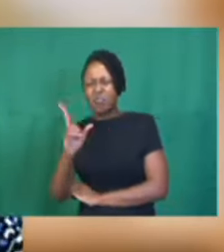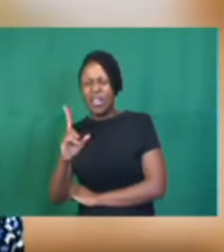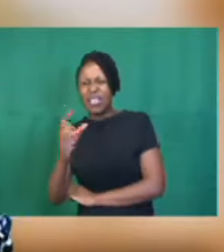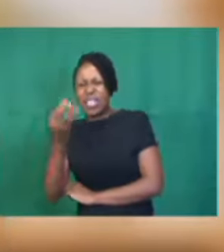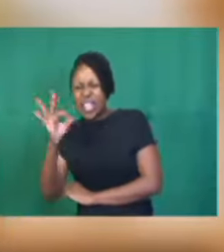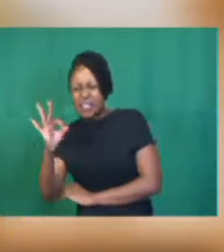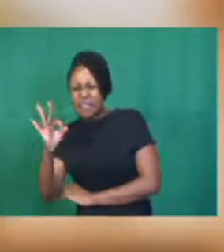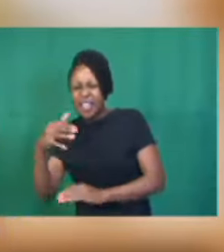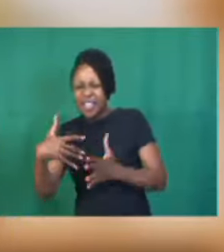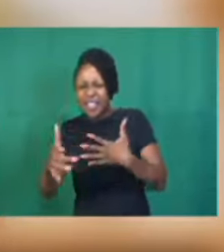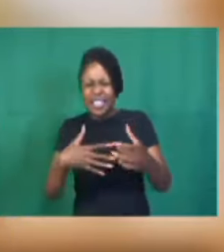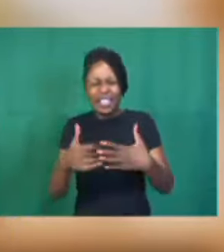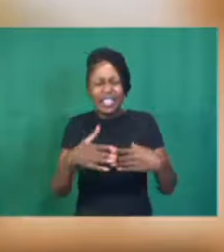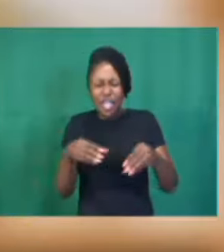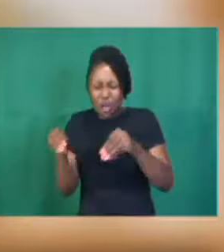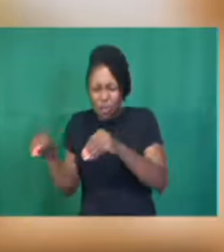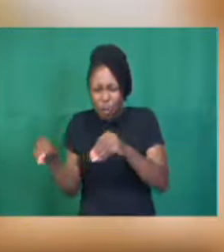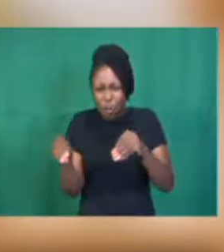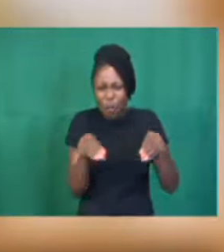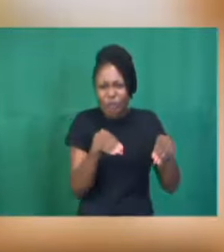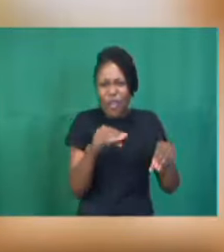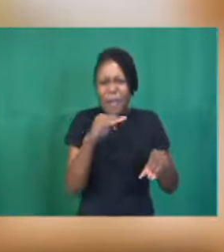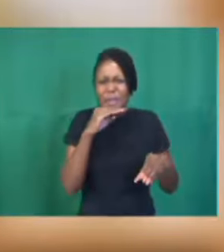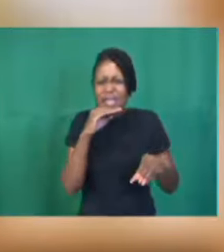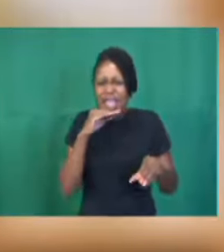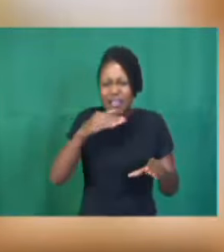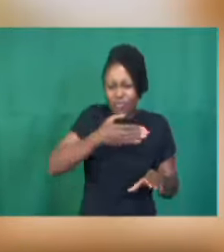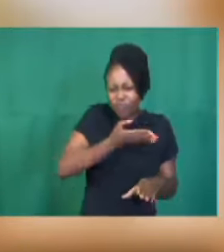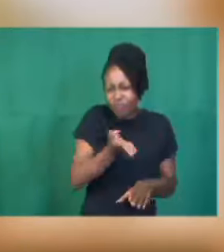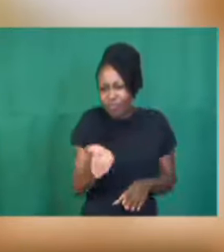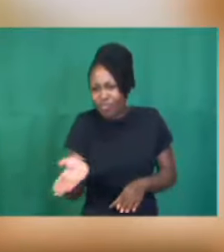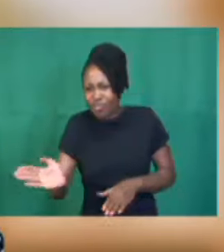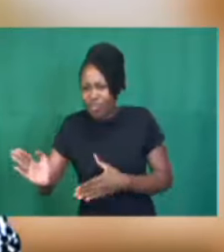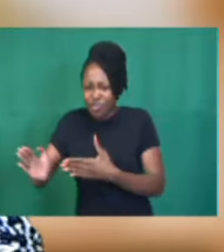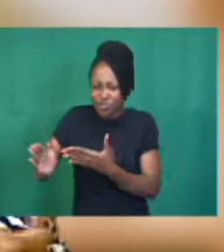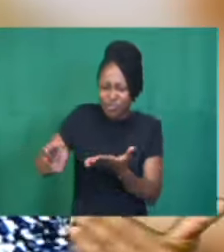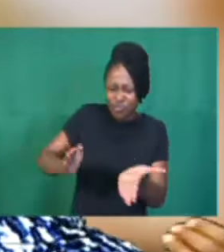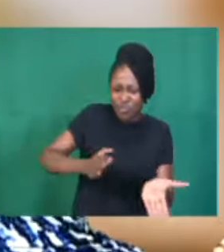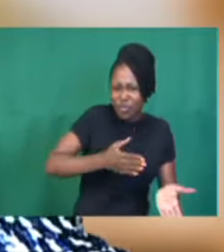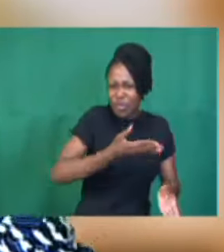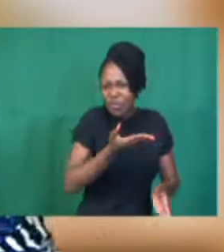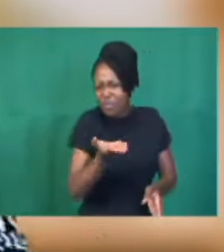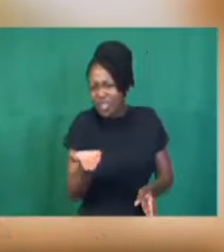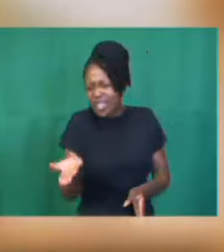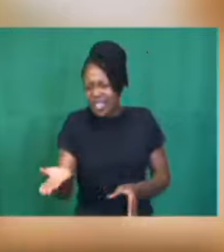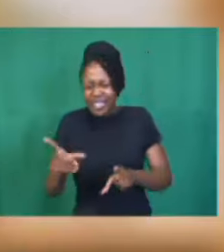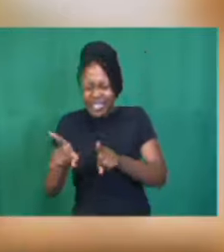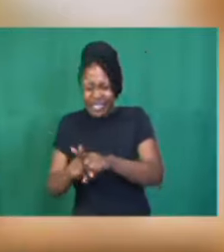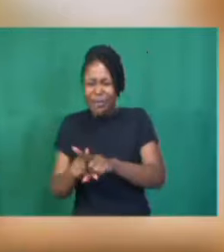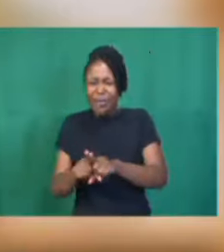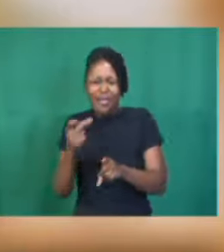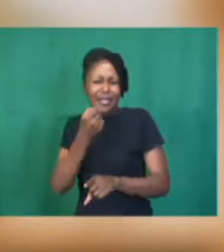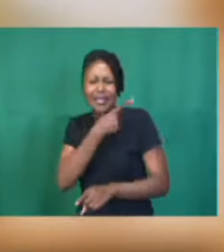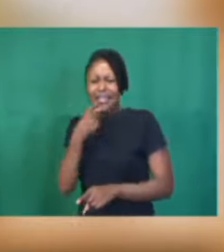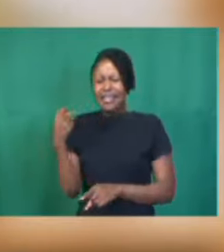moves smoothly, something that moves with much ease, and something that moves maybe elegantly, if I may make